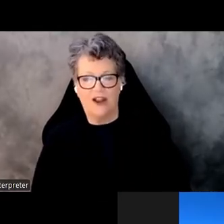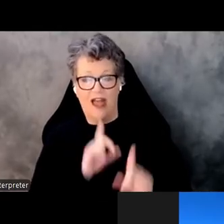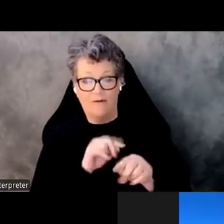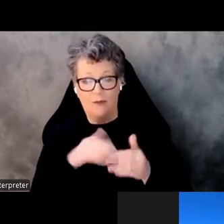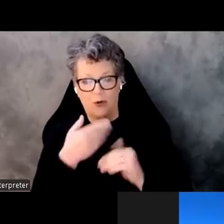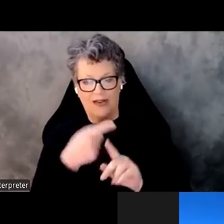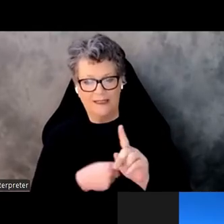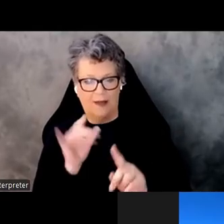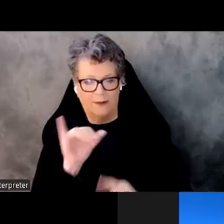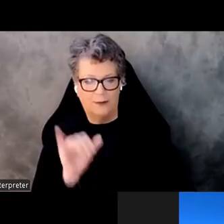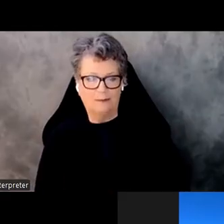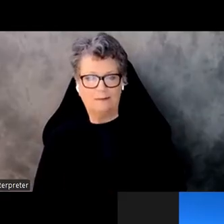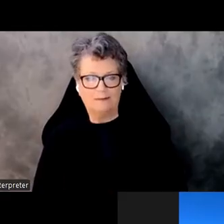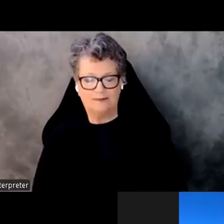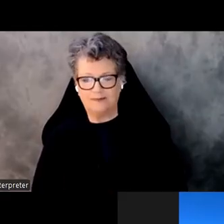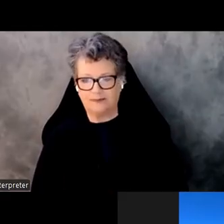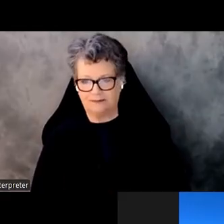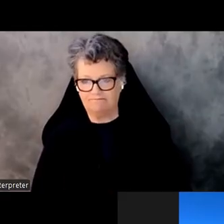month as well.